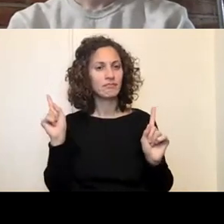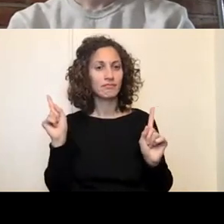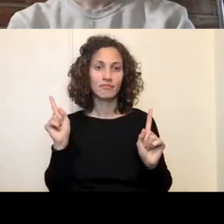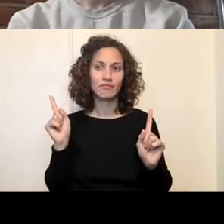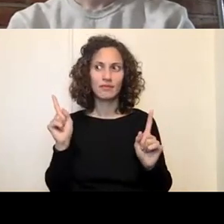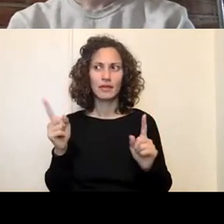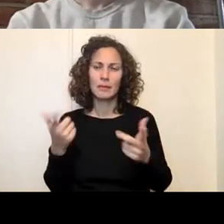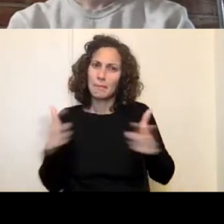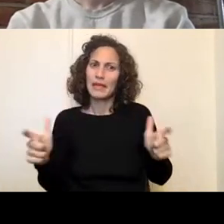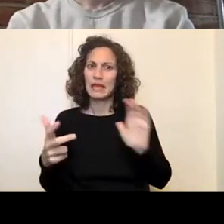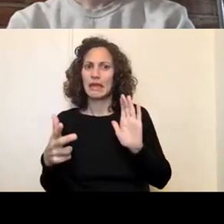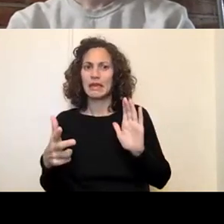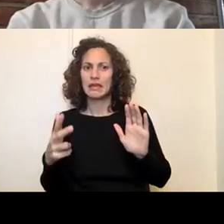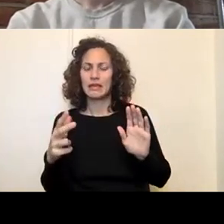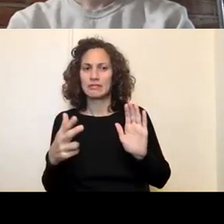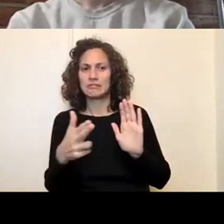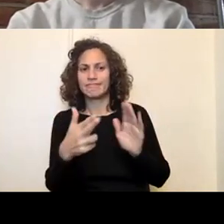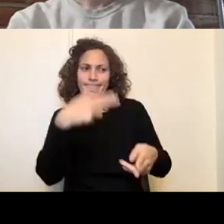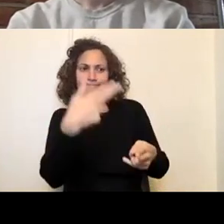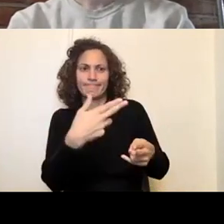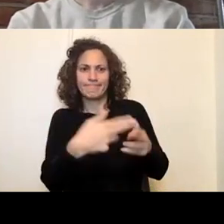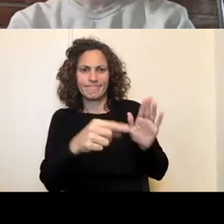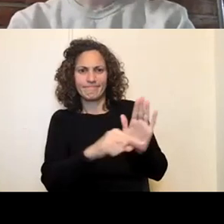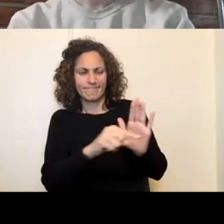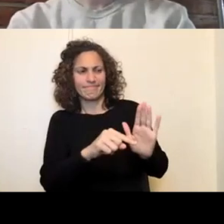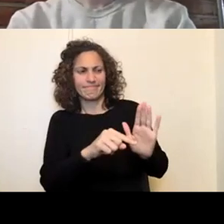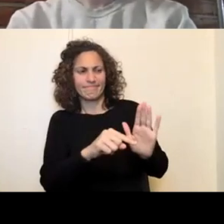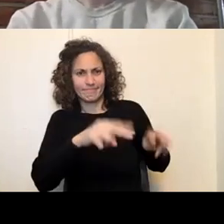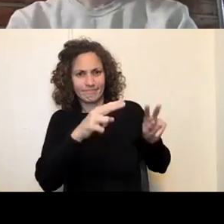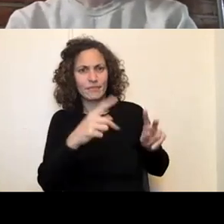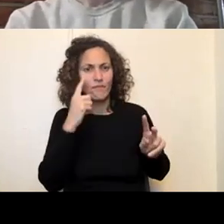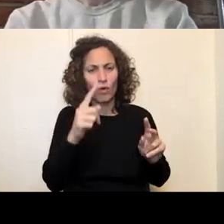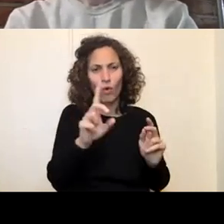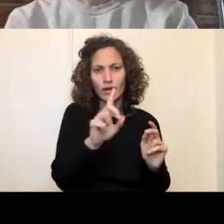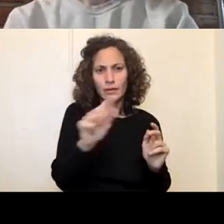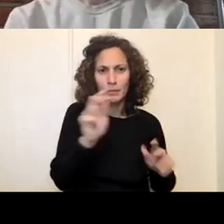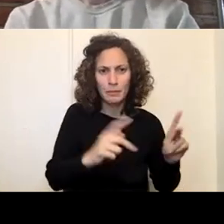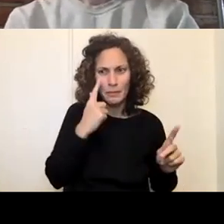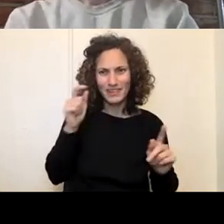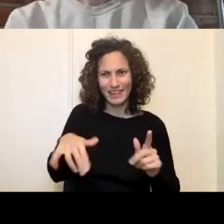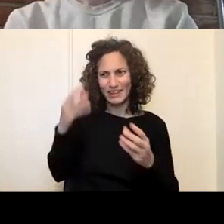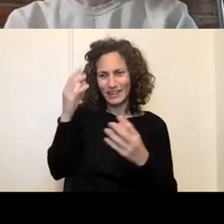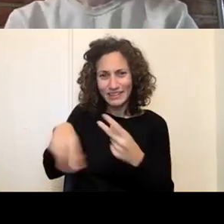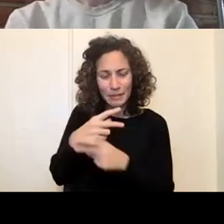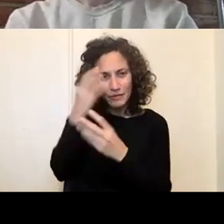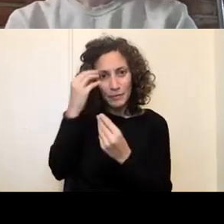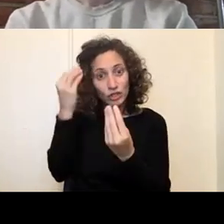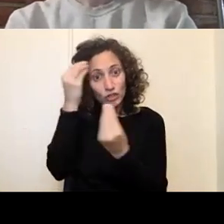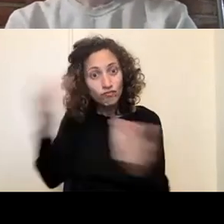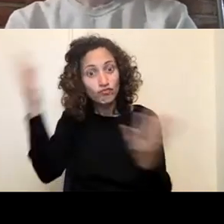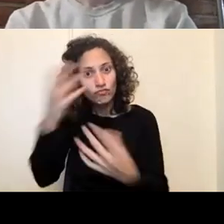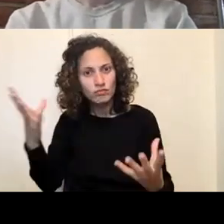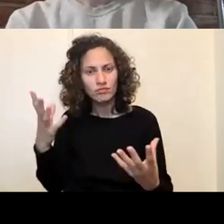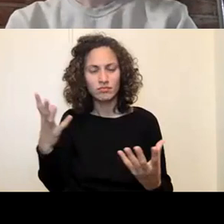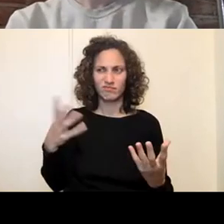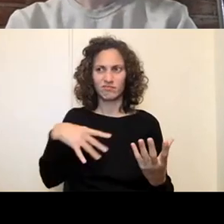this because they're not very informative. So when non-disabled people are told that up to 50%